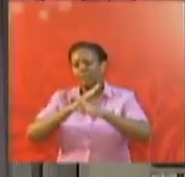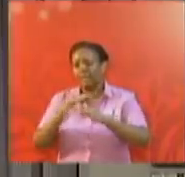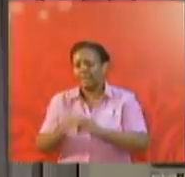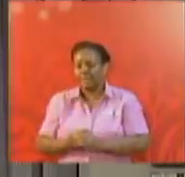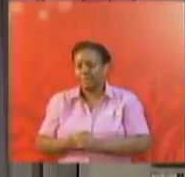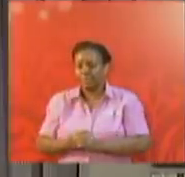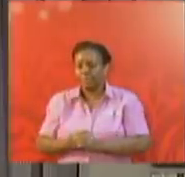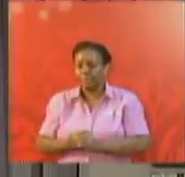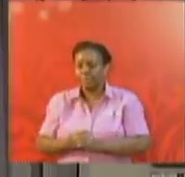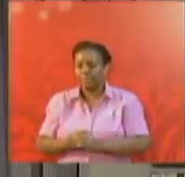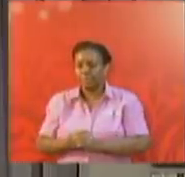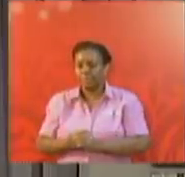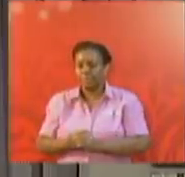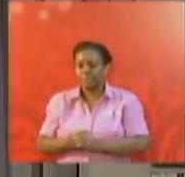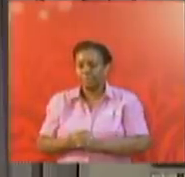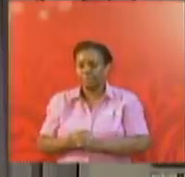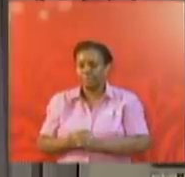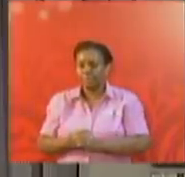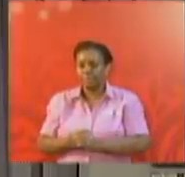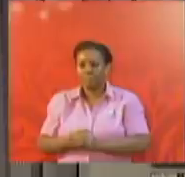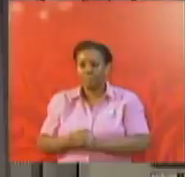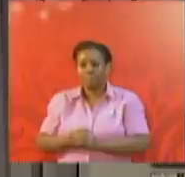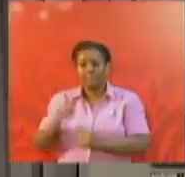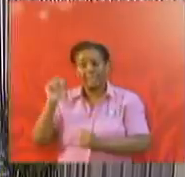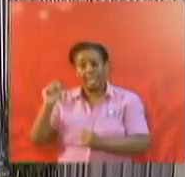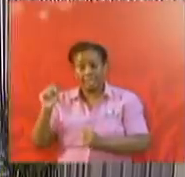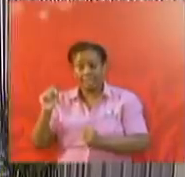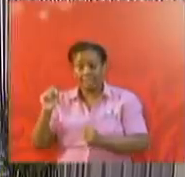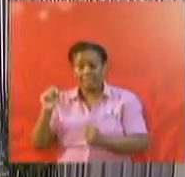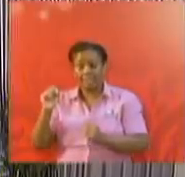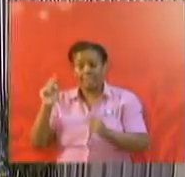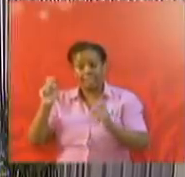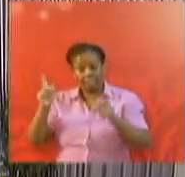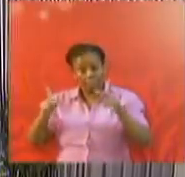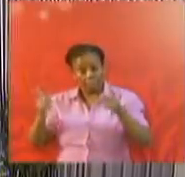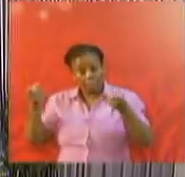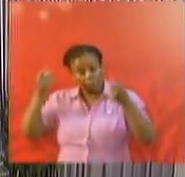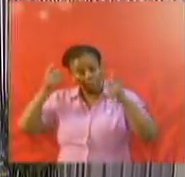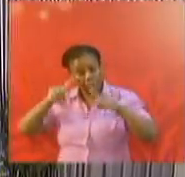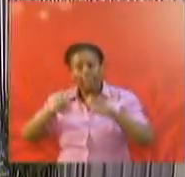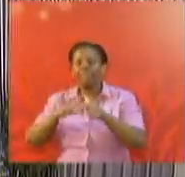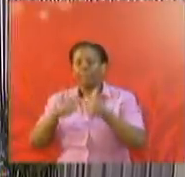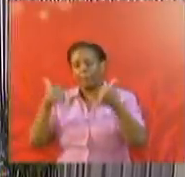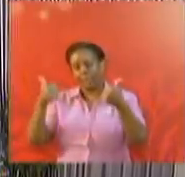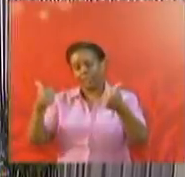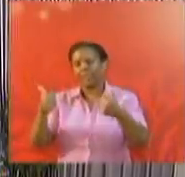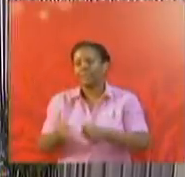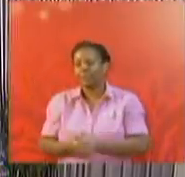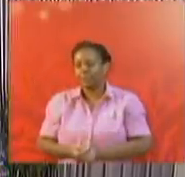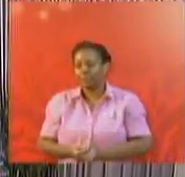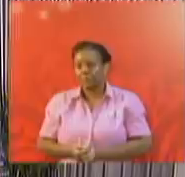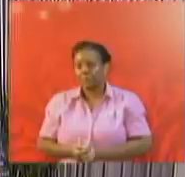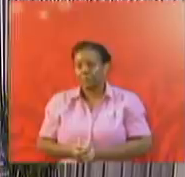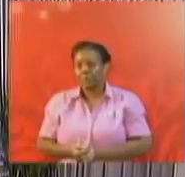solidarity, we will come a long, long way. Thank you very much. Thank you very much, Minister. And now questions from Guardian